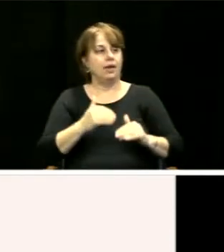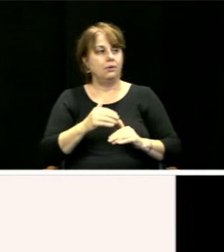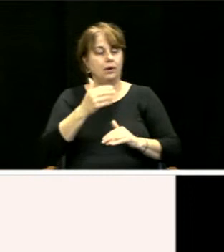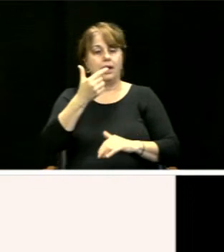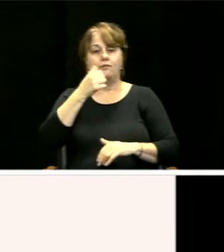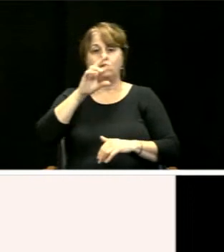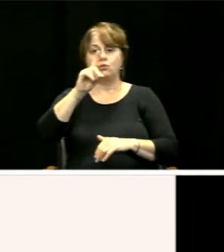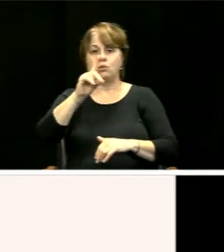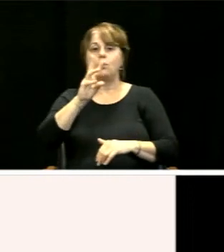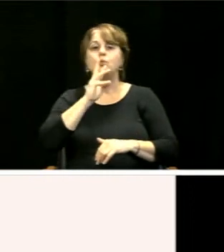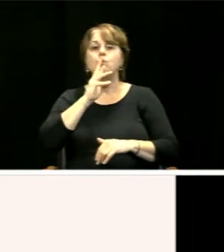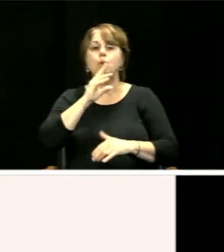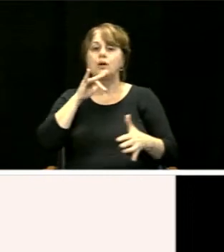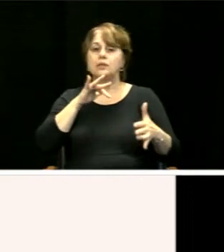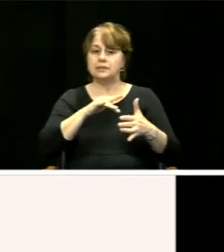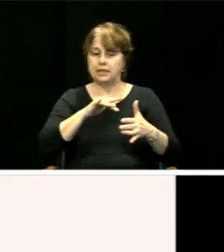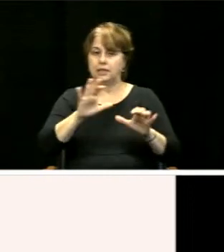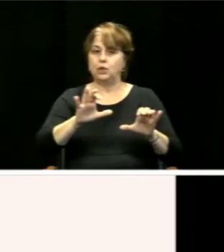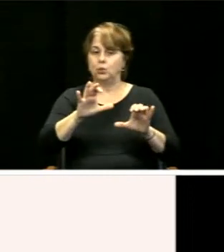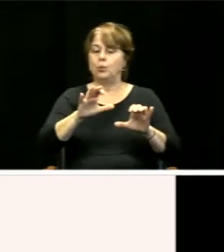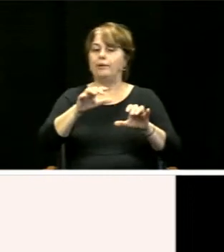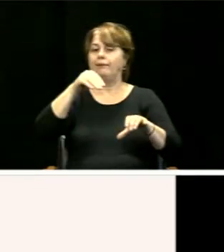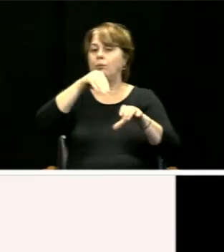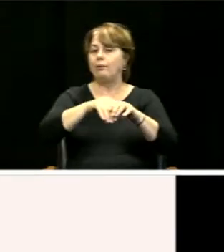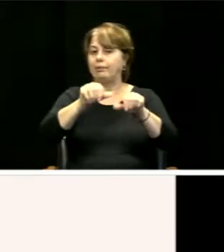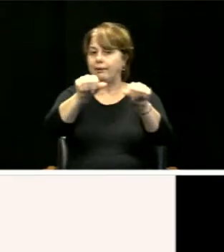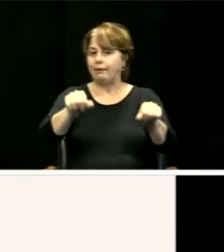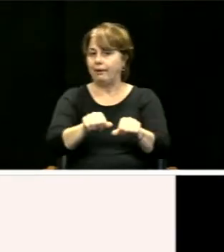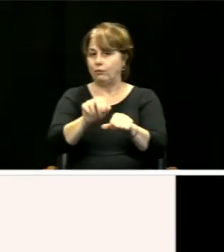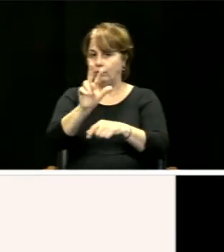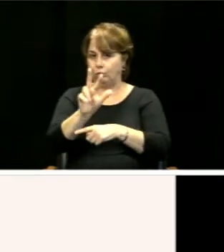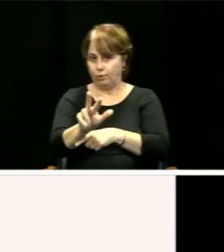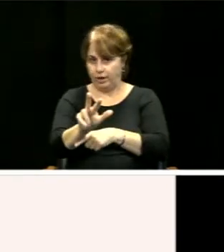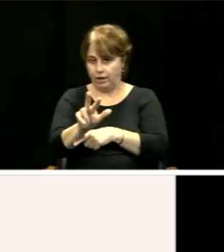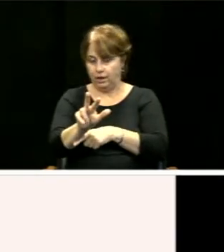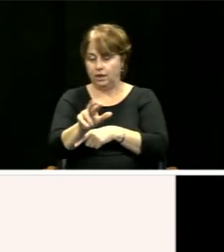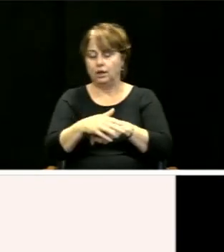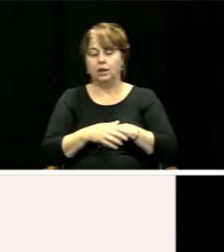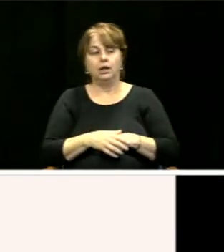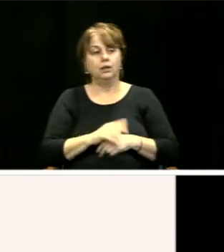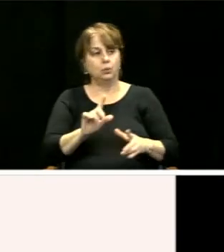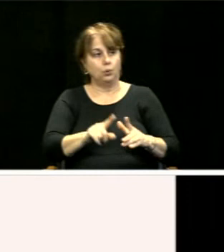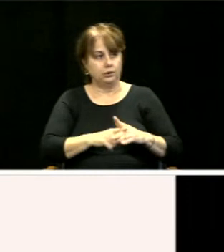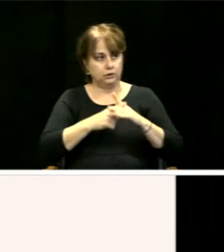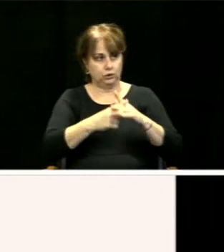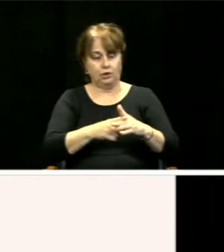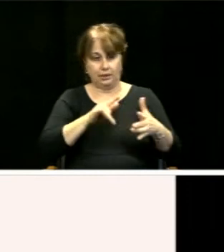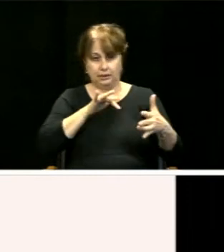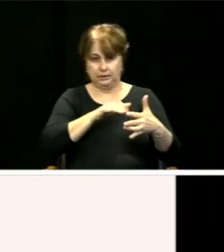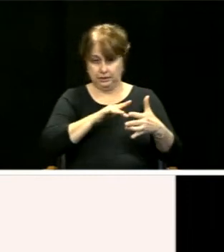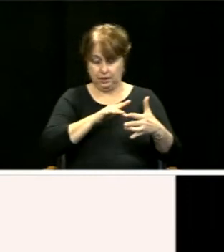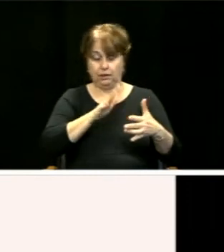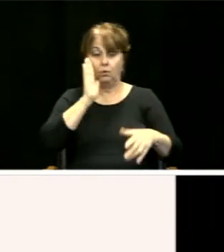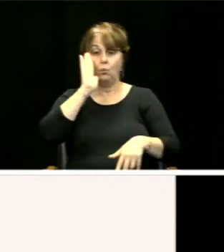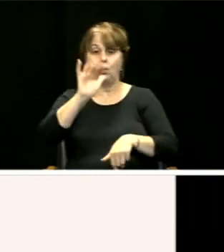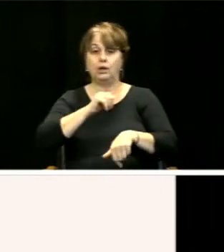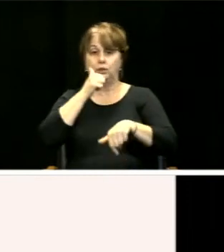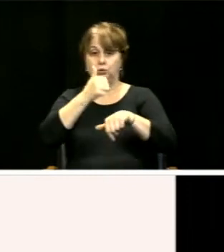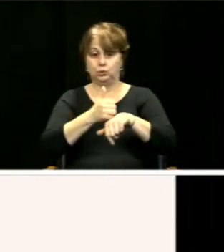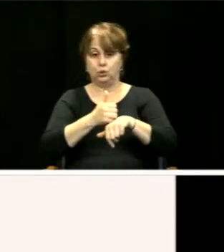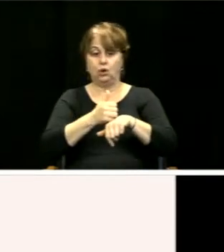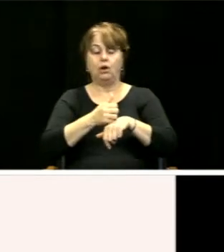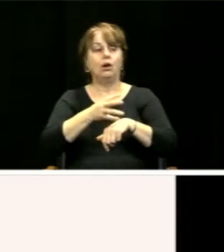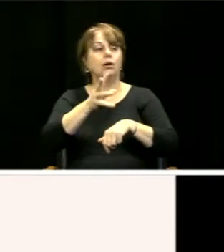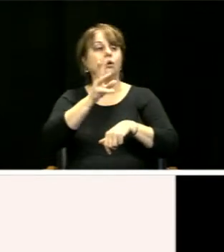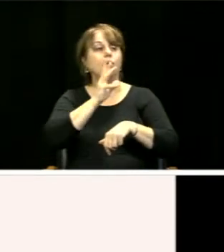that we're doing in area 3. And so we are starting that study. We're going to install some monitoring